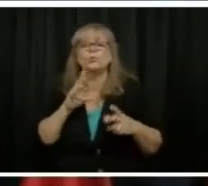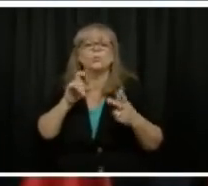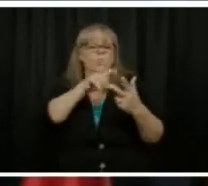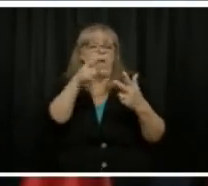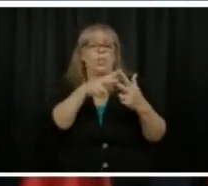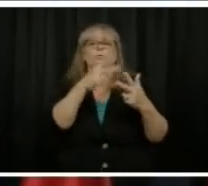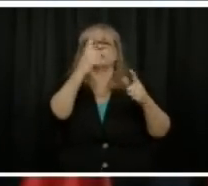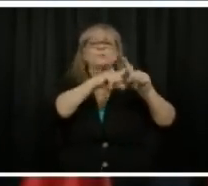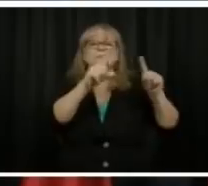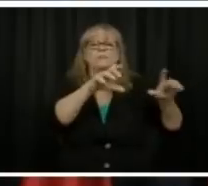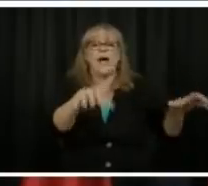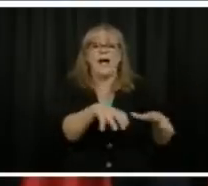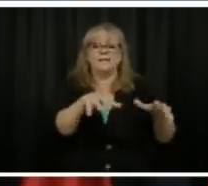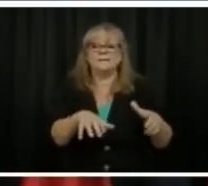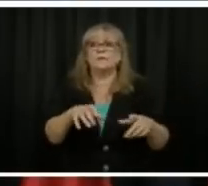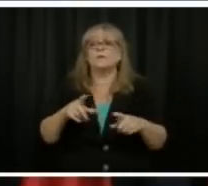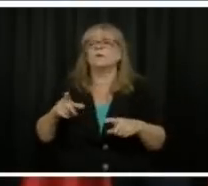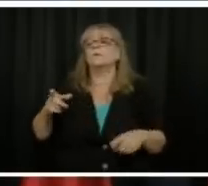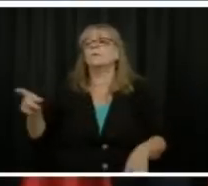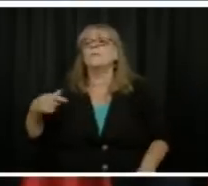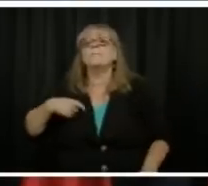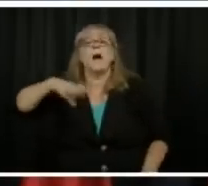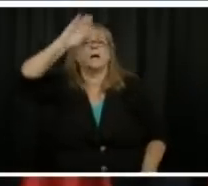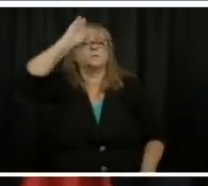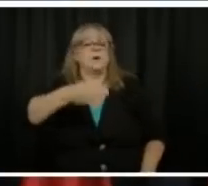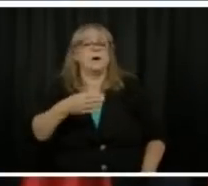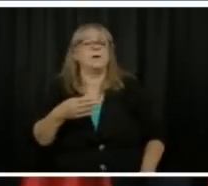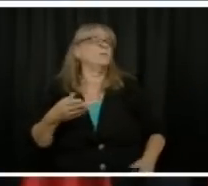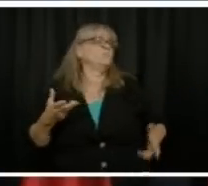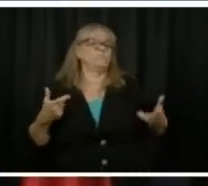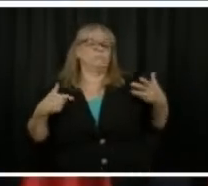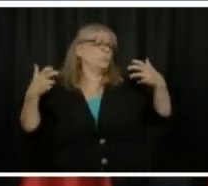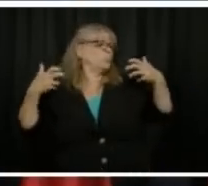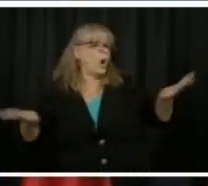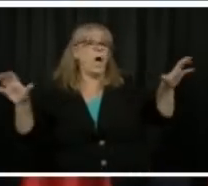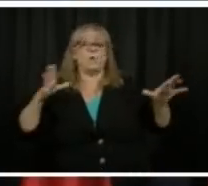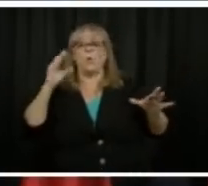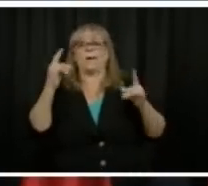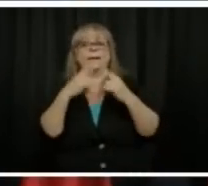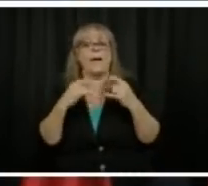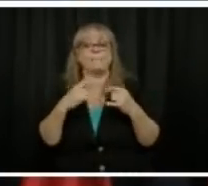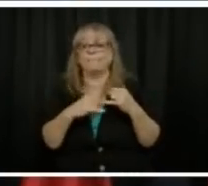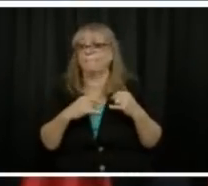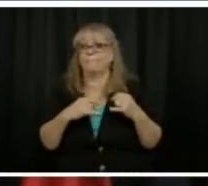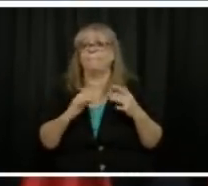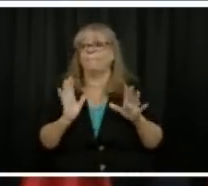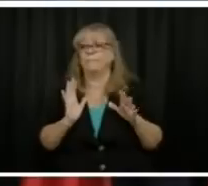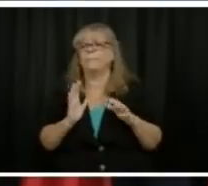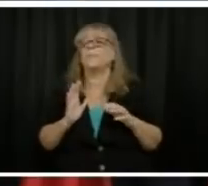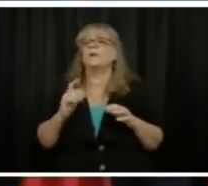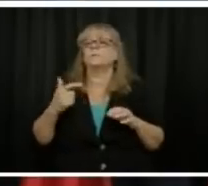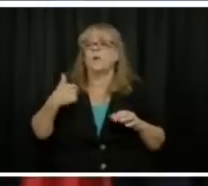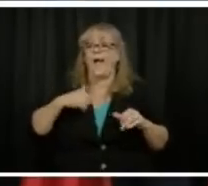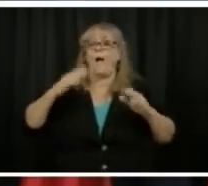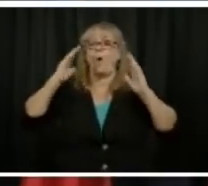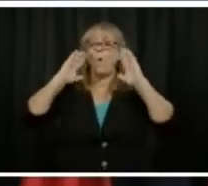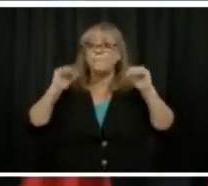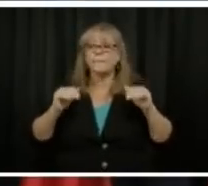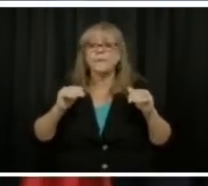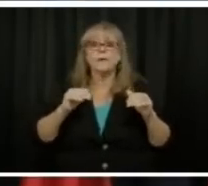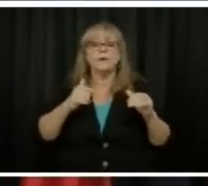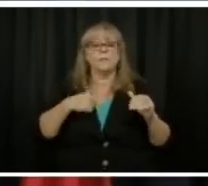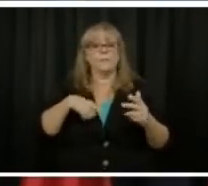happy not being in camps, and we push him a little bit, but he doesn't want to do it, so that's fine. I hope that they're back in school. This is a